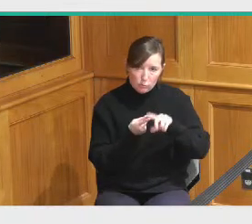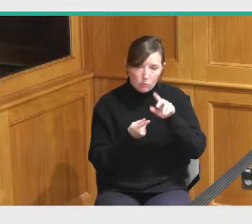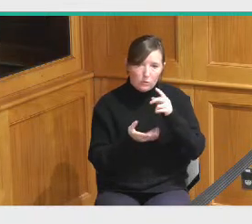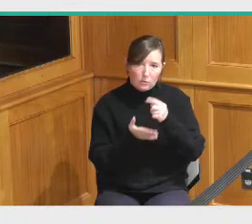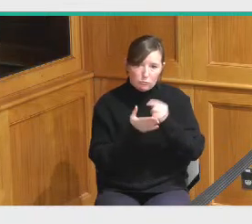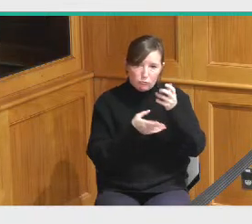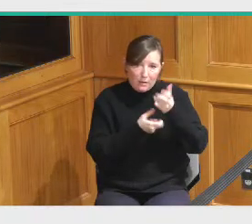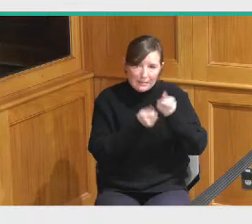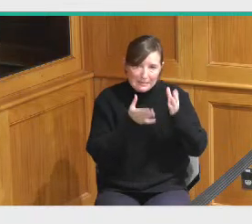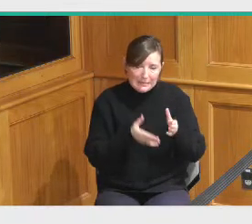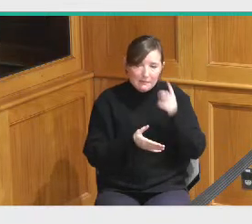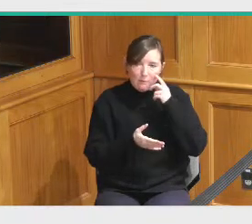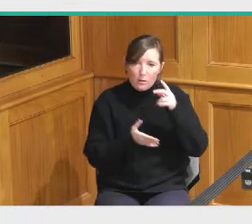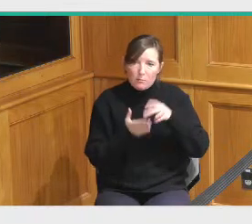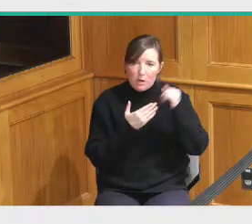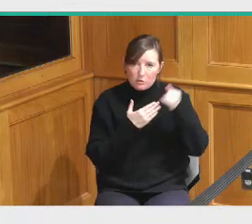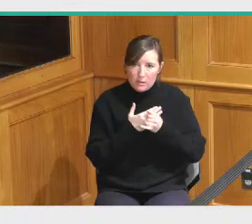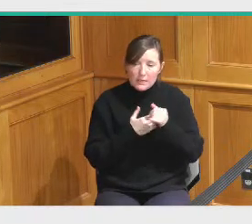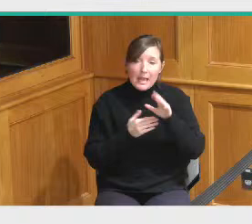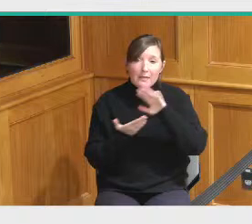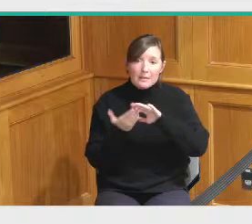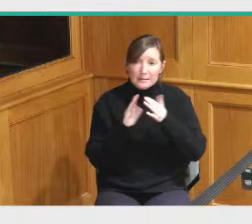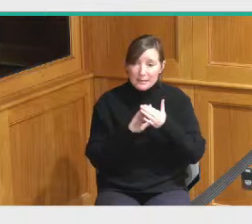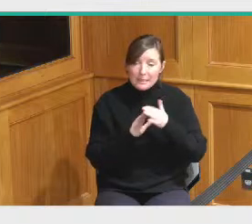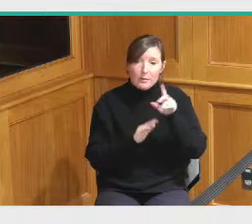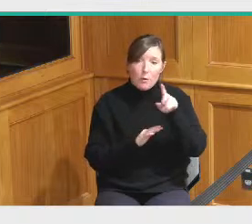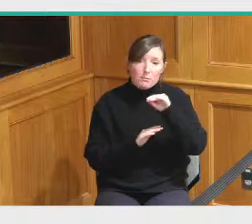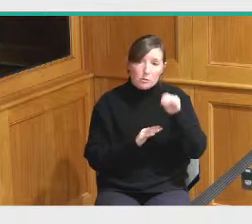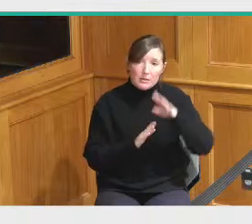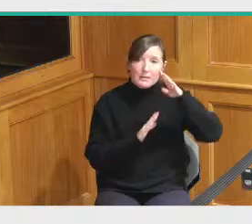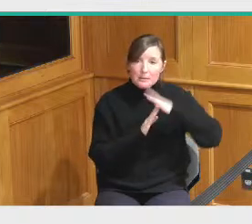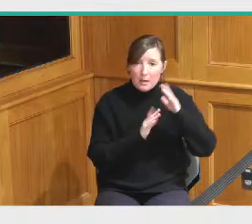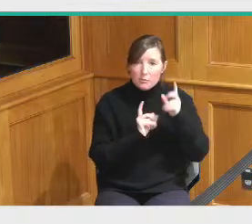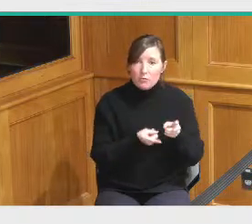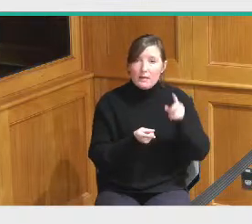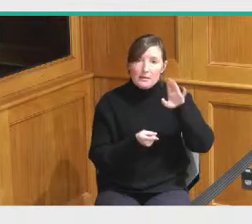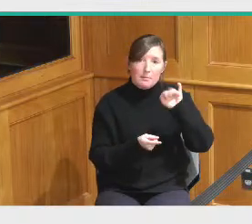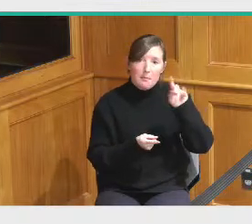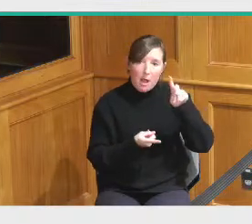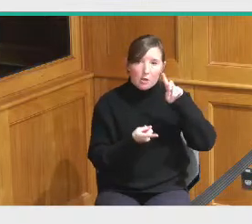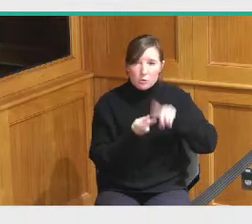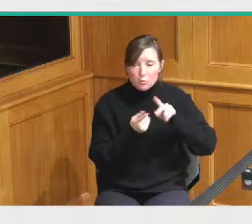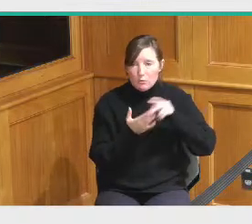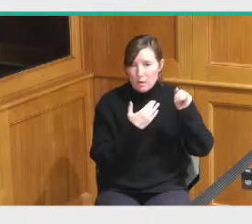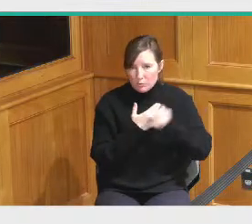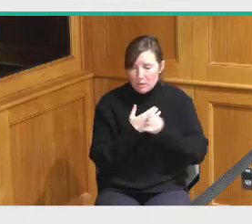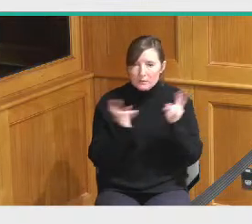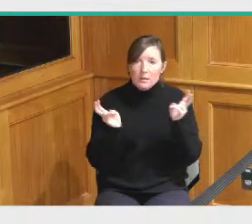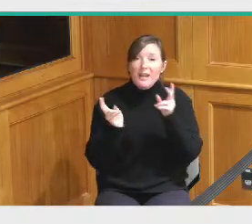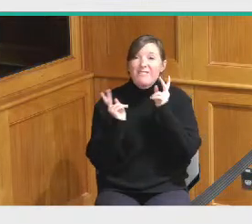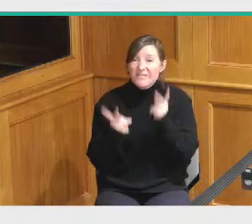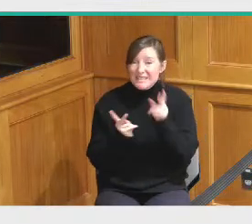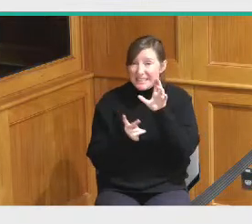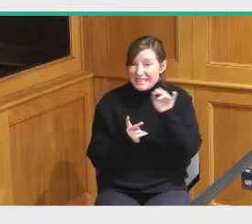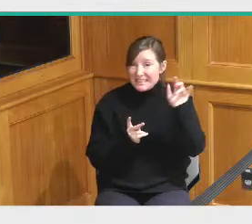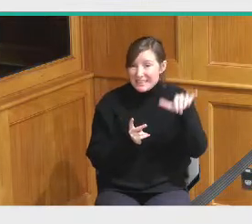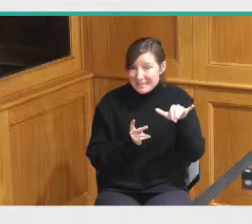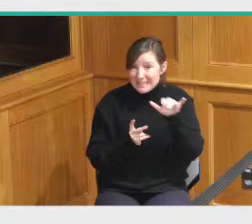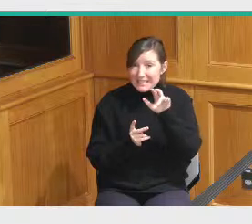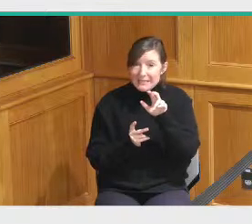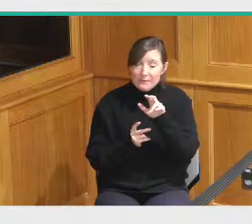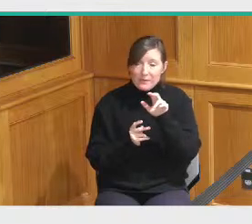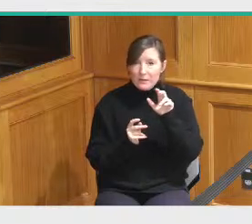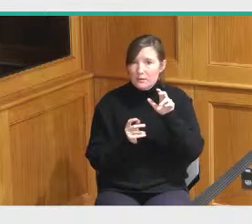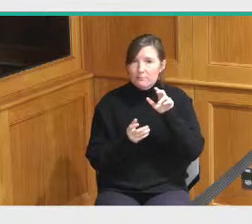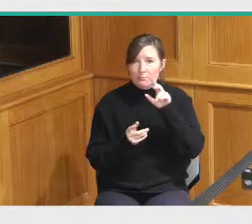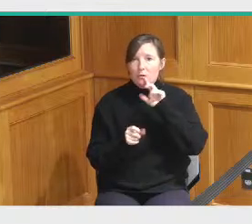city's 1% TOT directly to the bond trustee for the project. The Visit Cincy has also committed $3 million